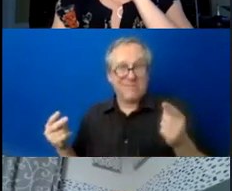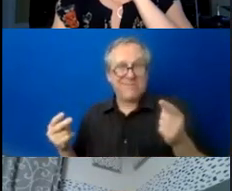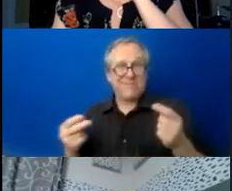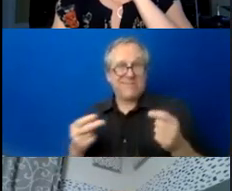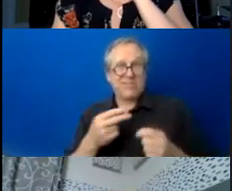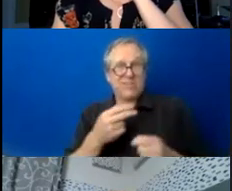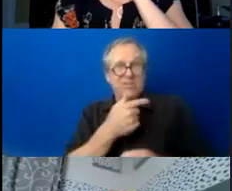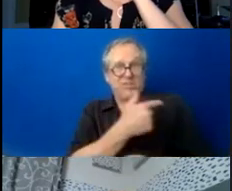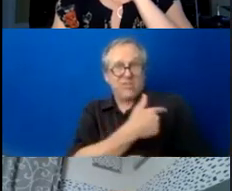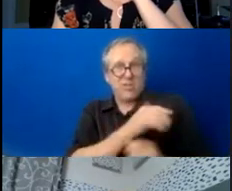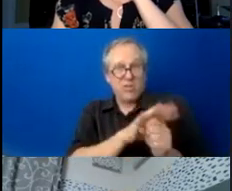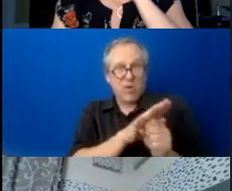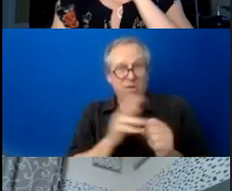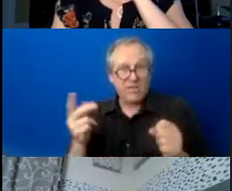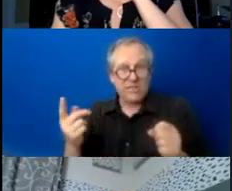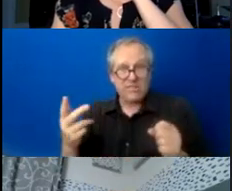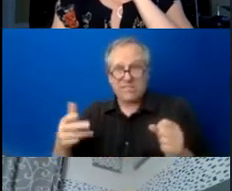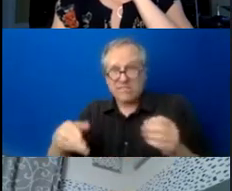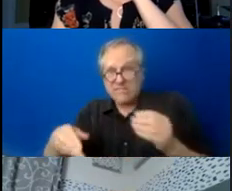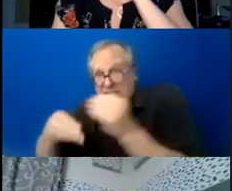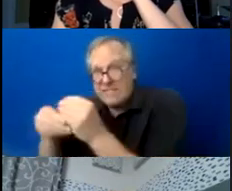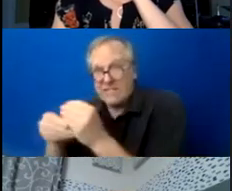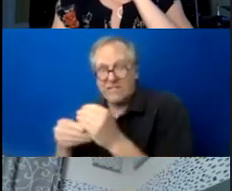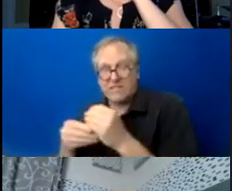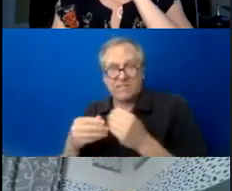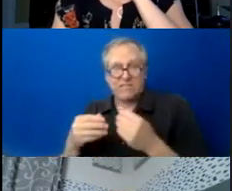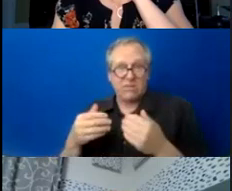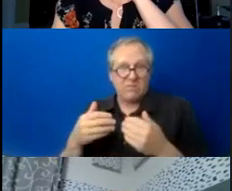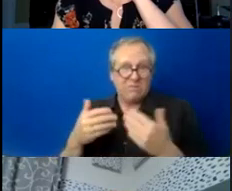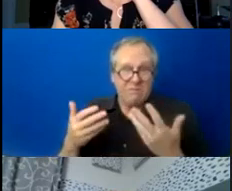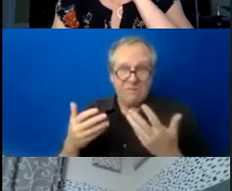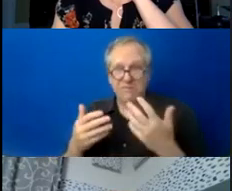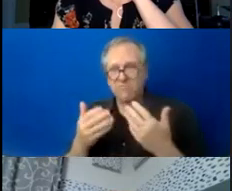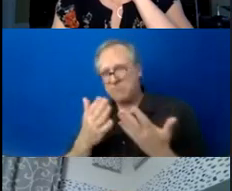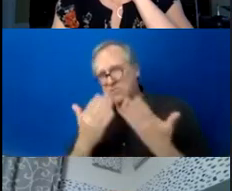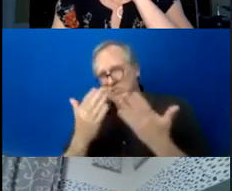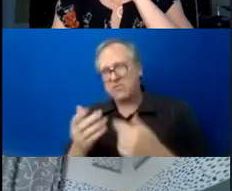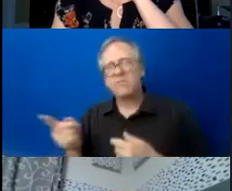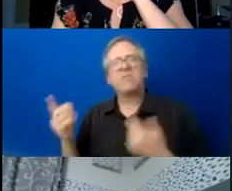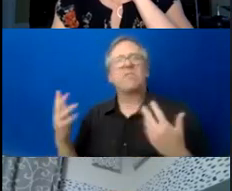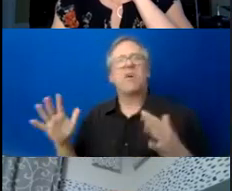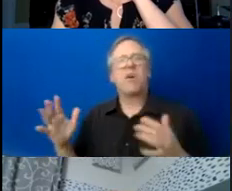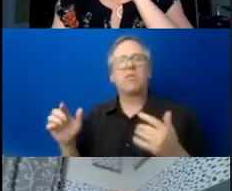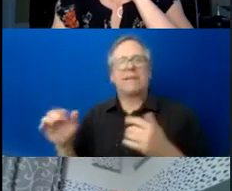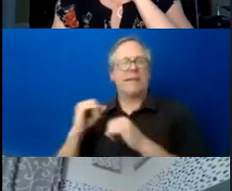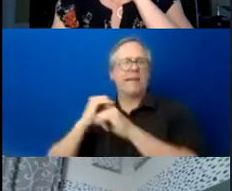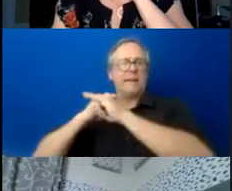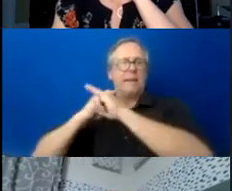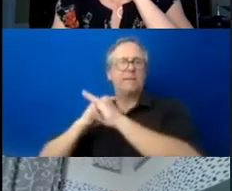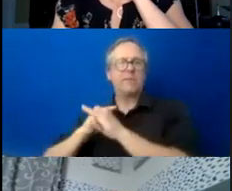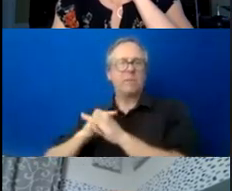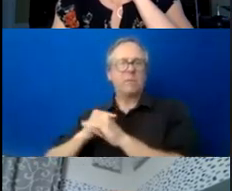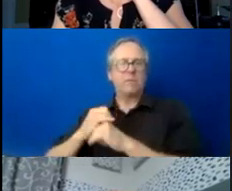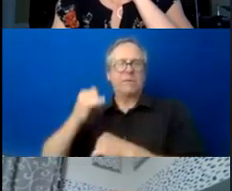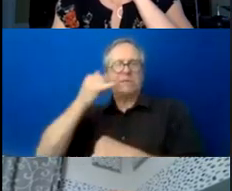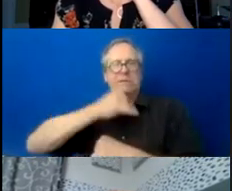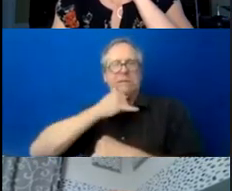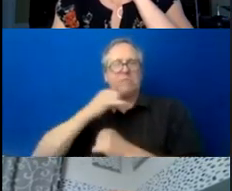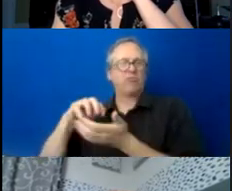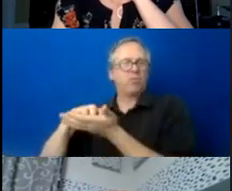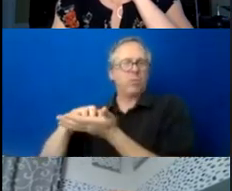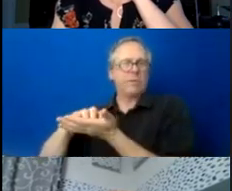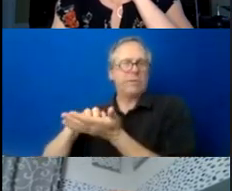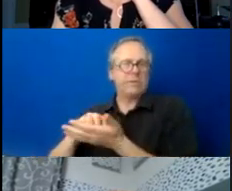far as vaccinations and someone who's already sort of immune compromised?